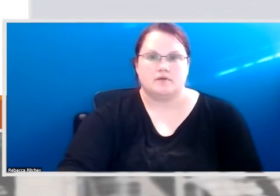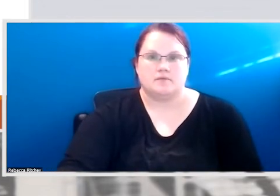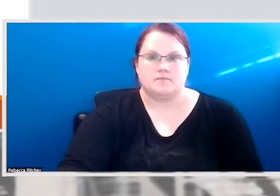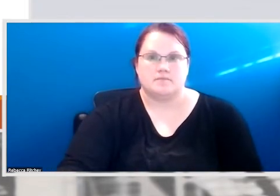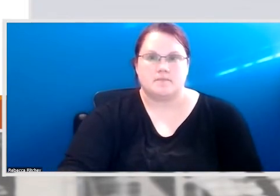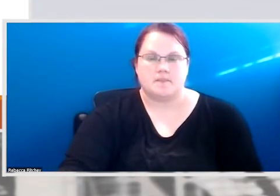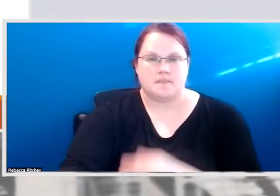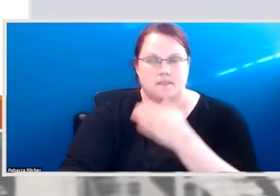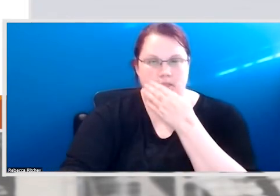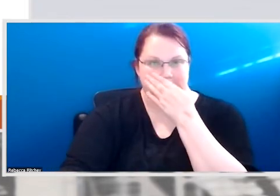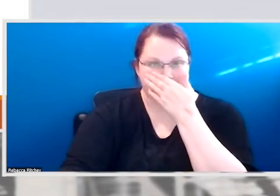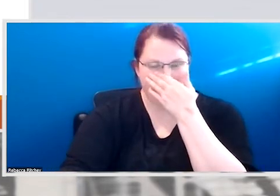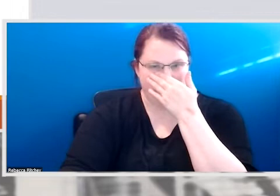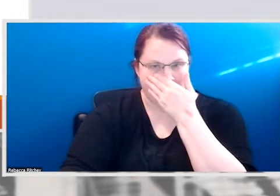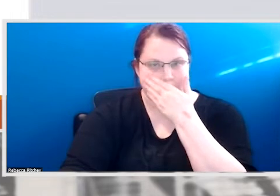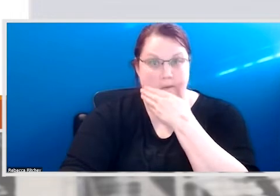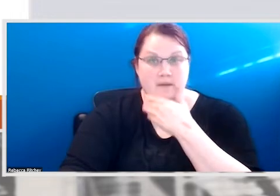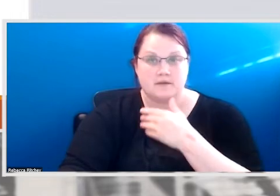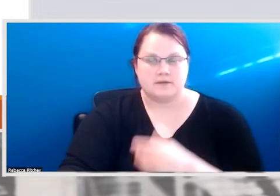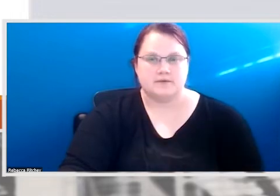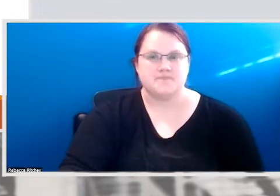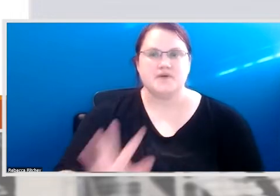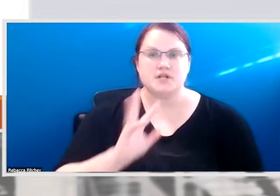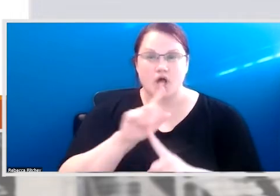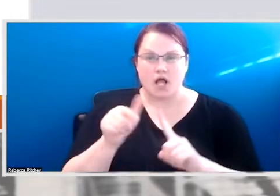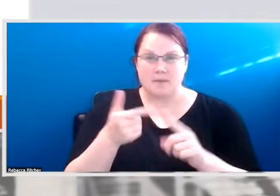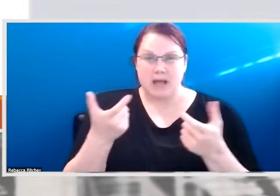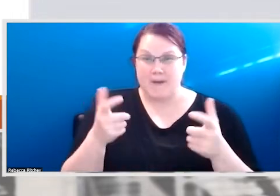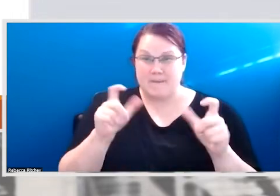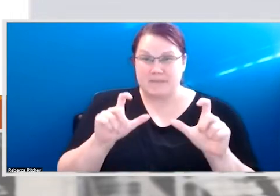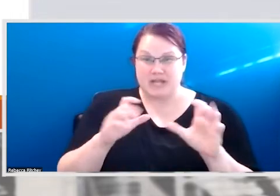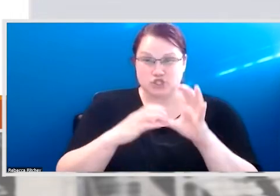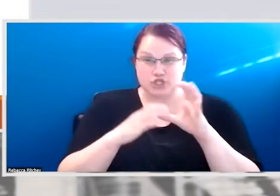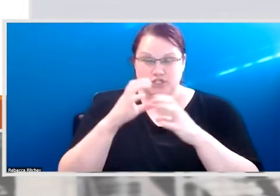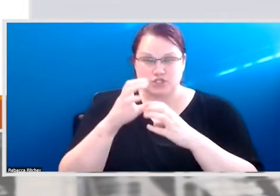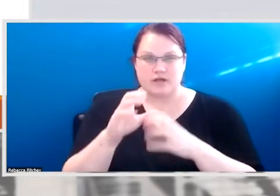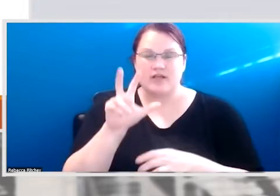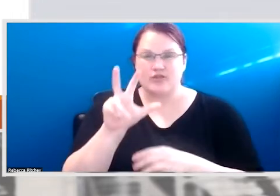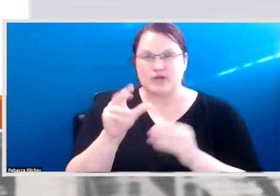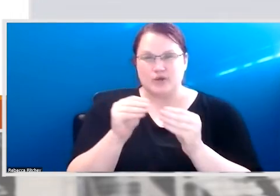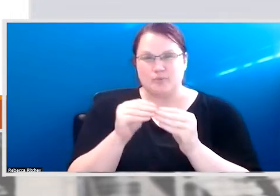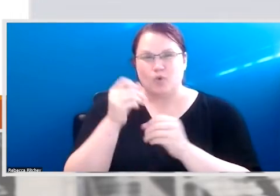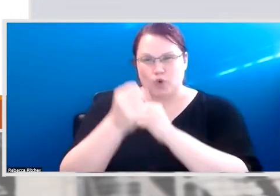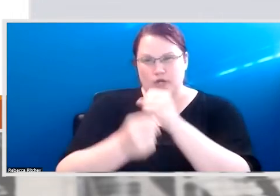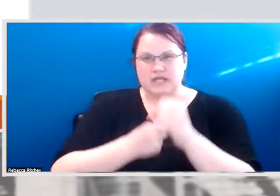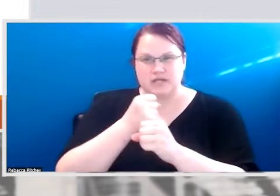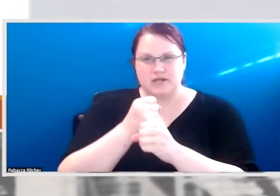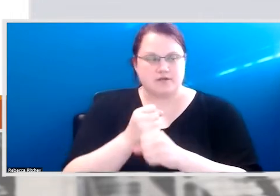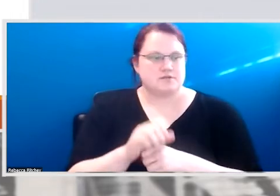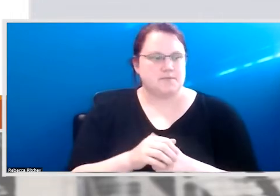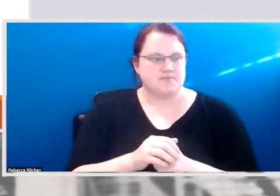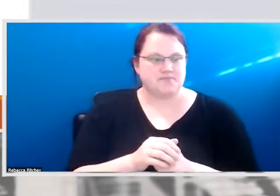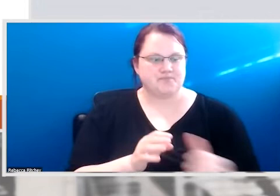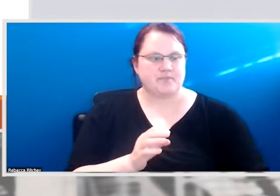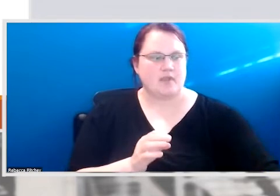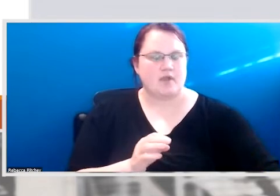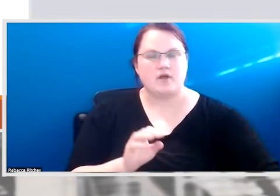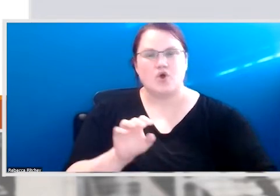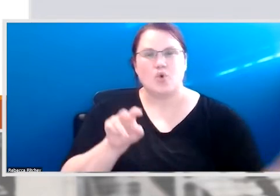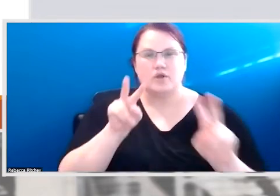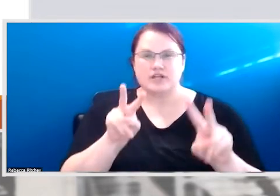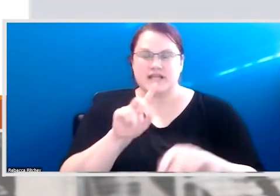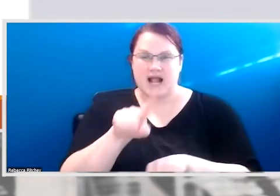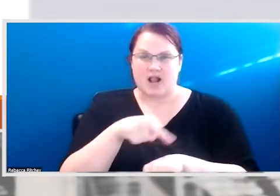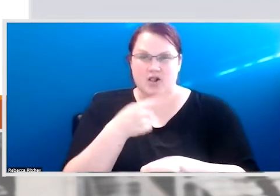So we talk about major construction. This is typically, 3 or more years. We are looking at a longer